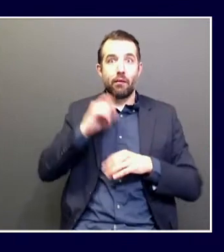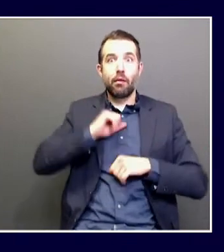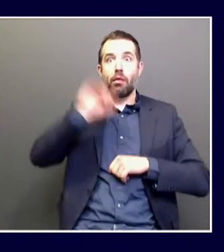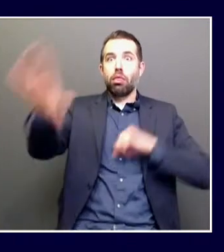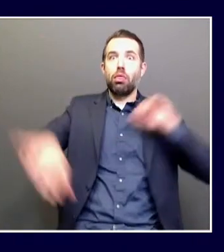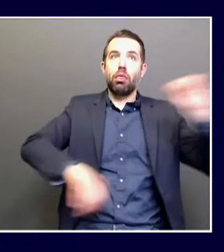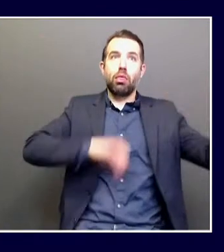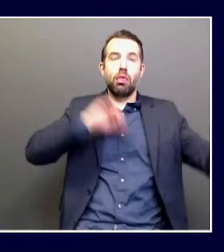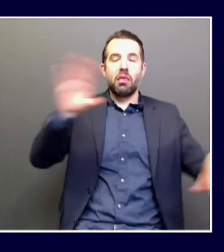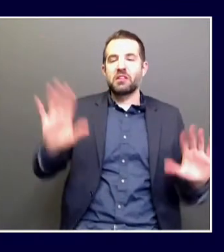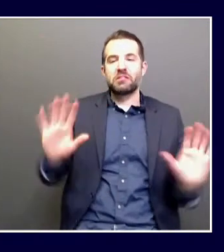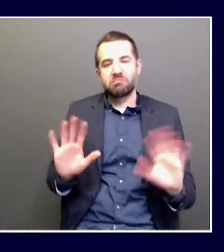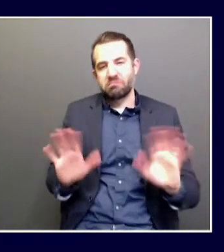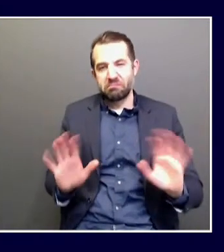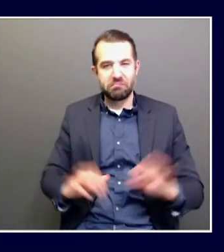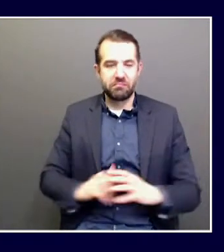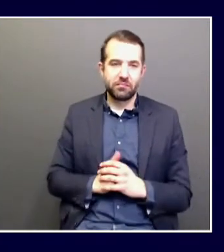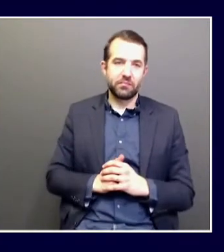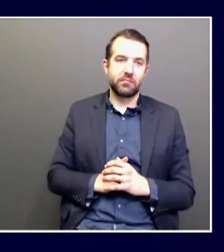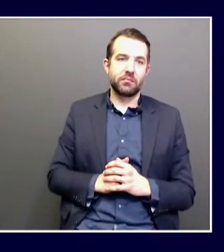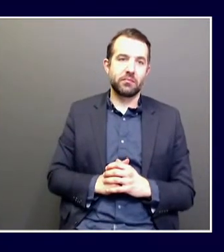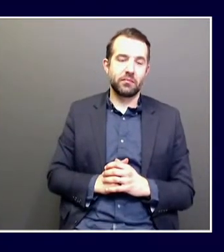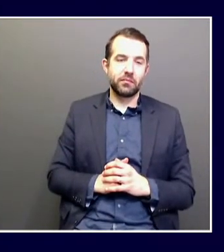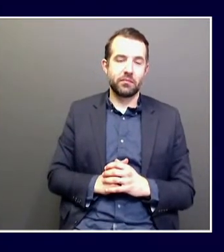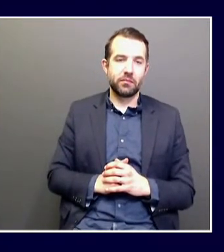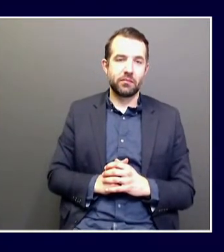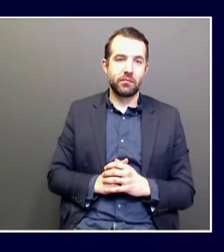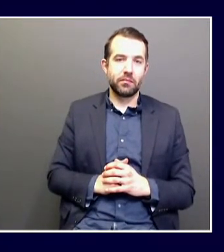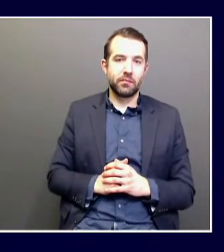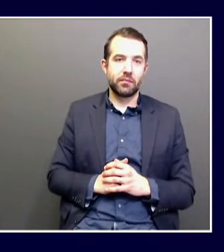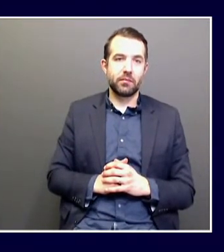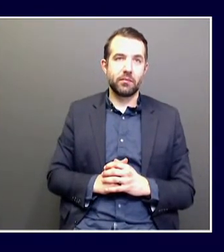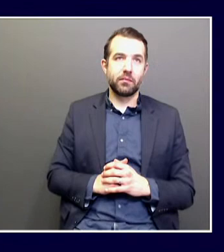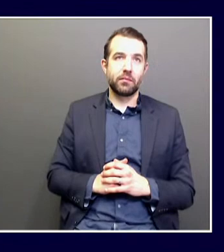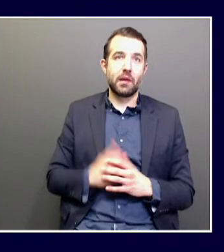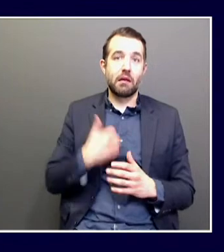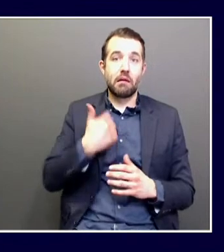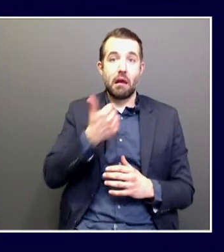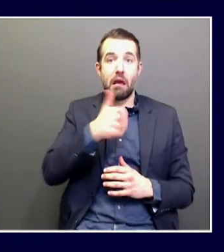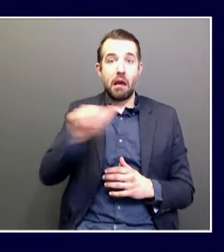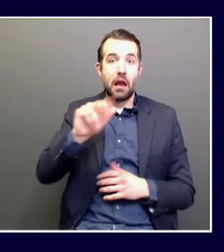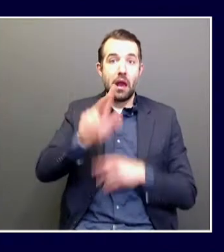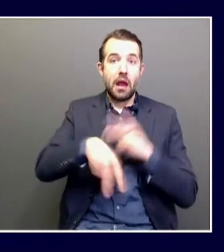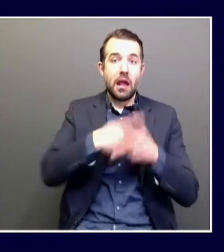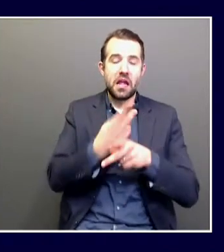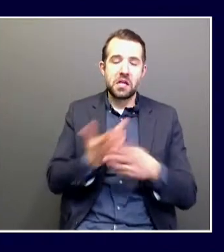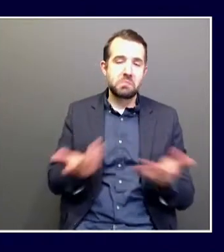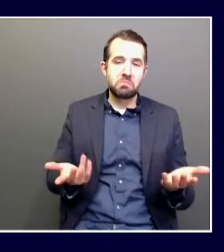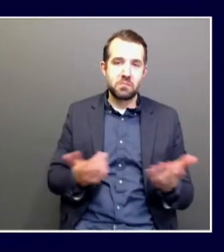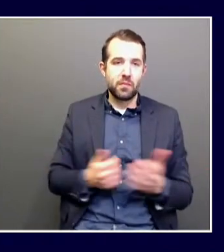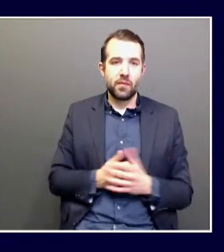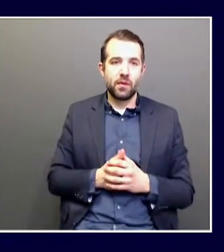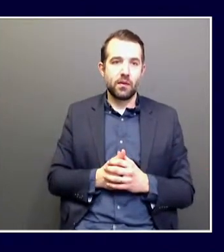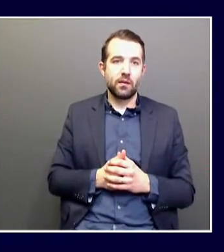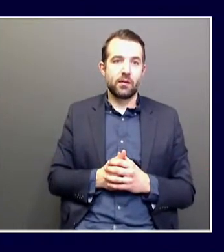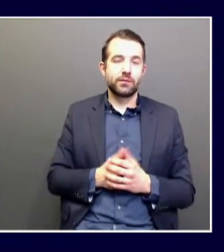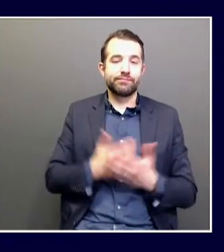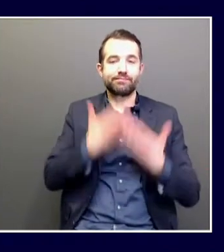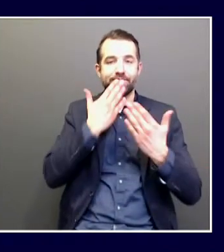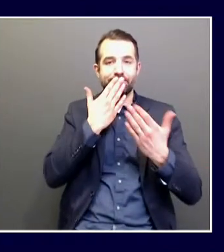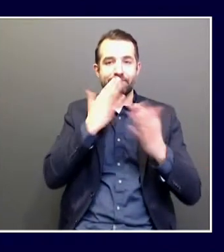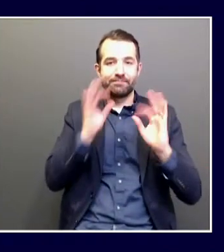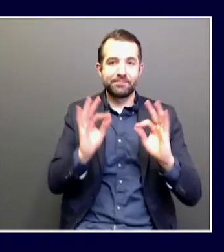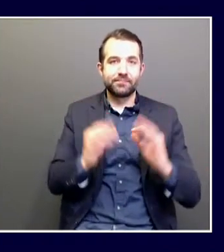masks, or even some of the higher profile or higher technicality ones. Okay, thanks for your comprehensive answer on